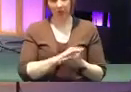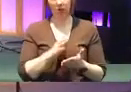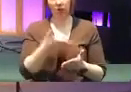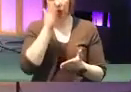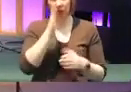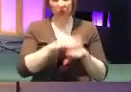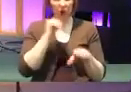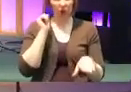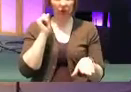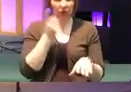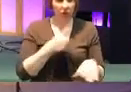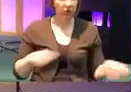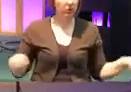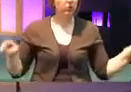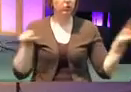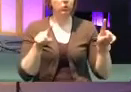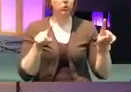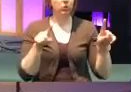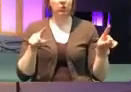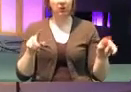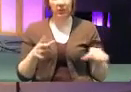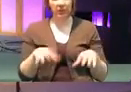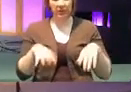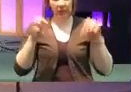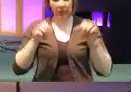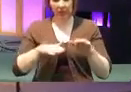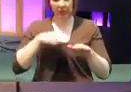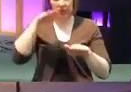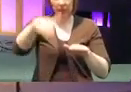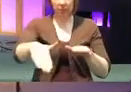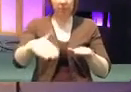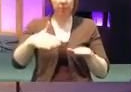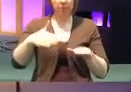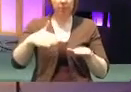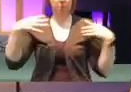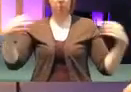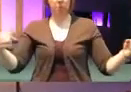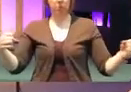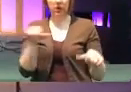you to take a step of boldness like you've never taken before.